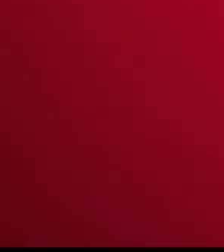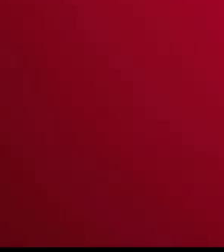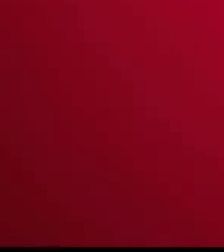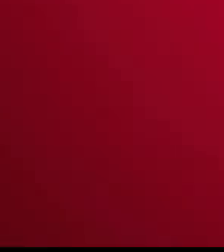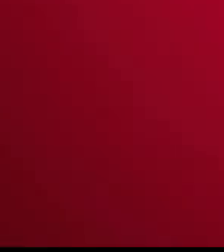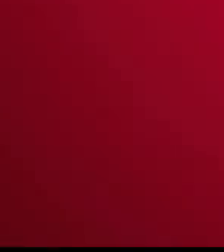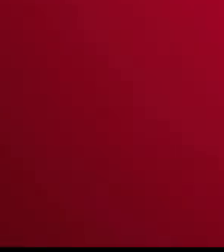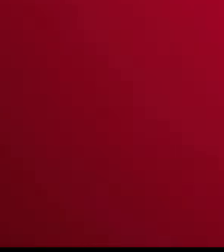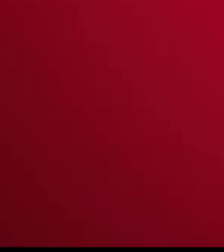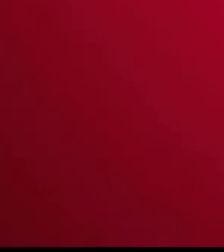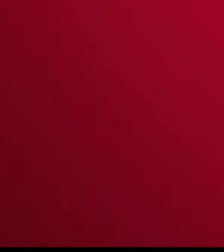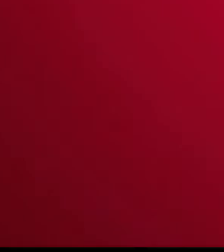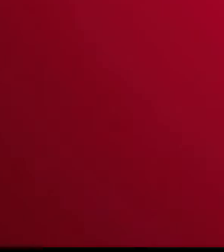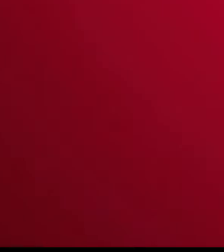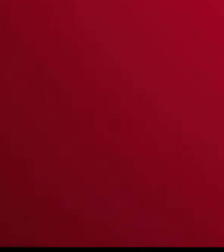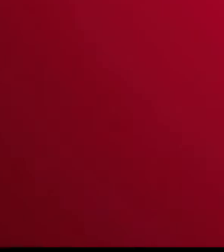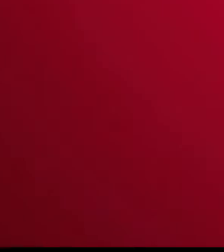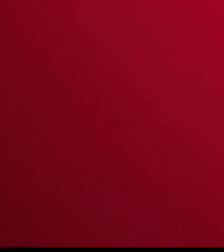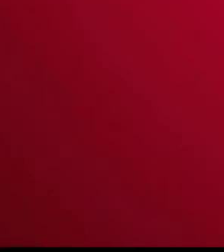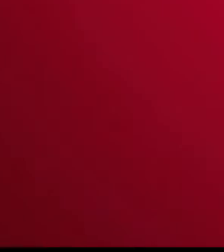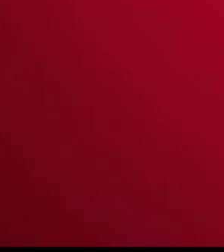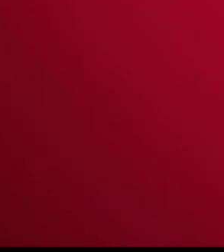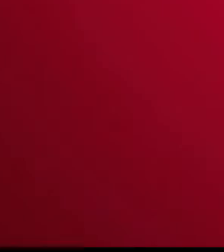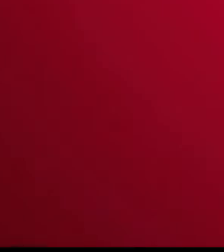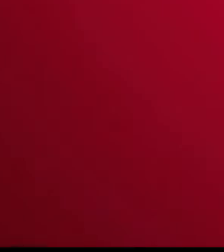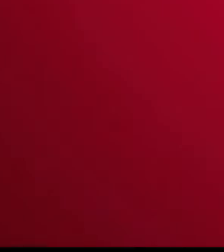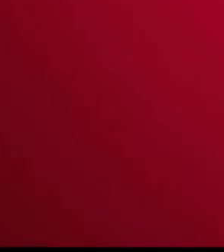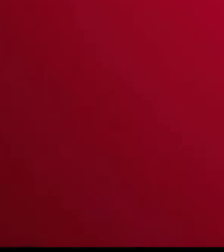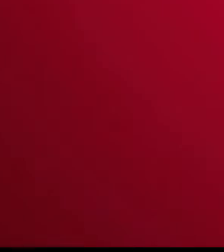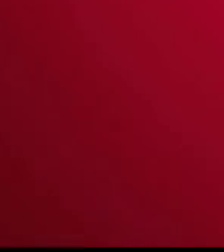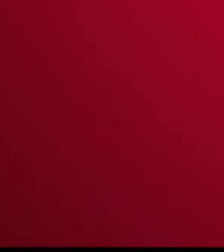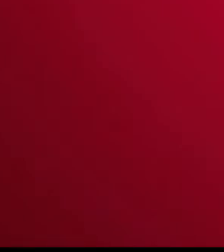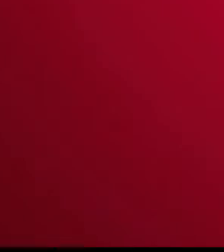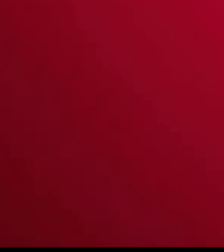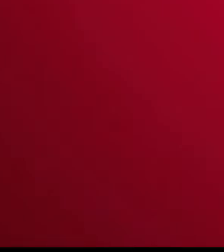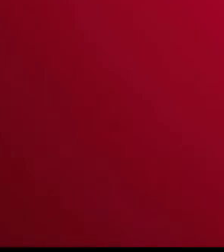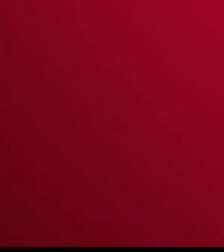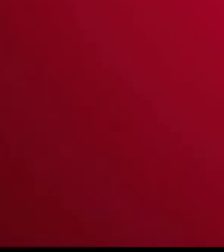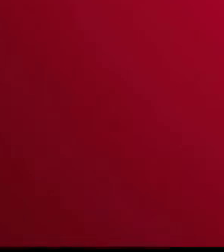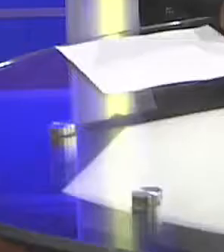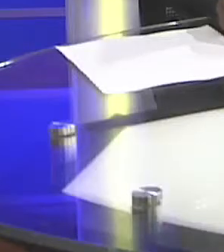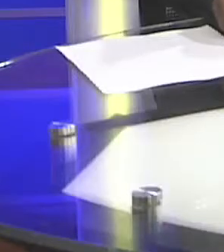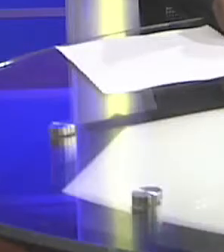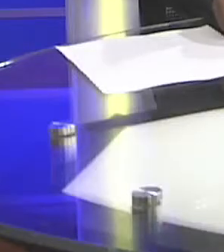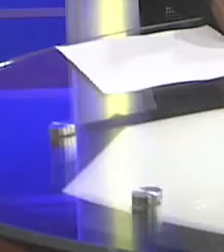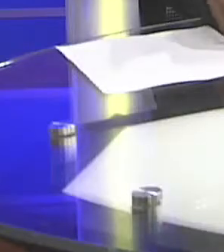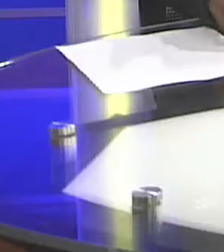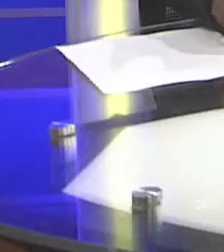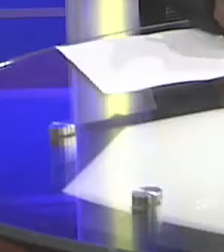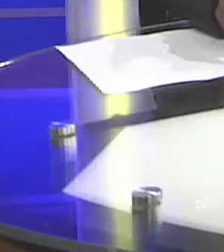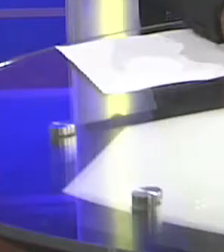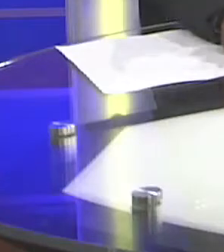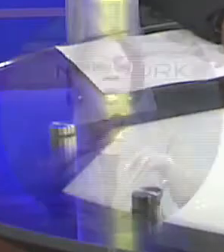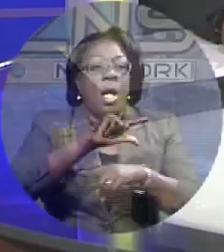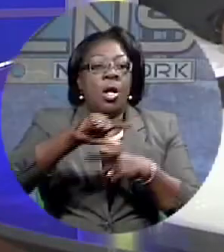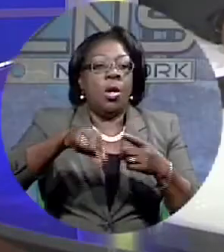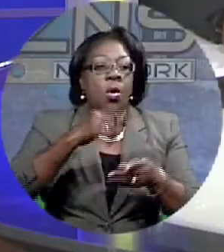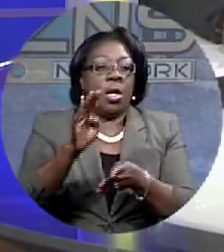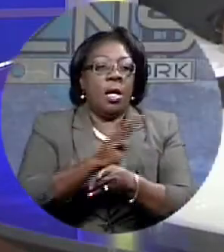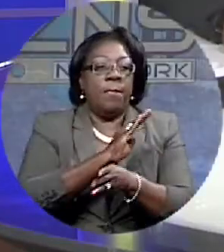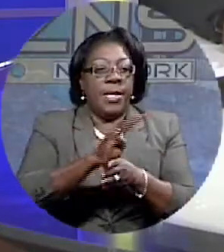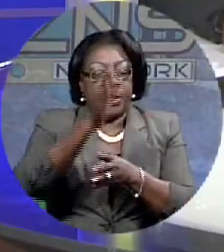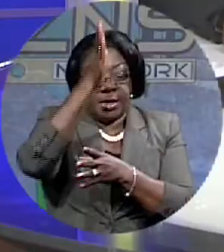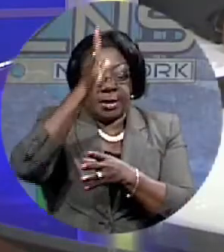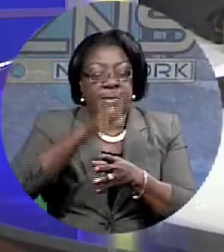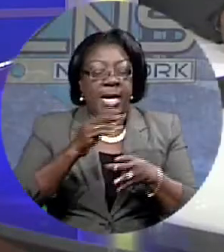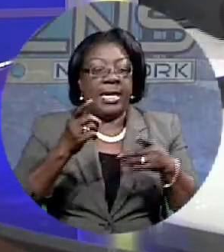This portion of the news brought to you by McDonald's. McDonald's, I'm loving it. A local corporate sponsor